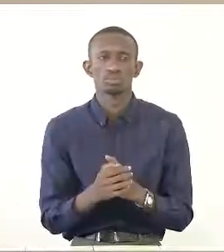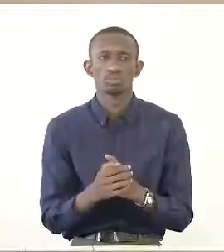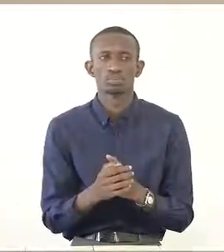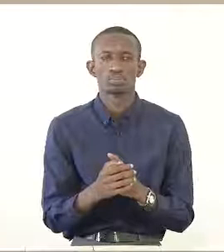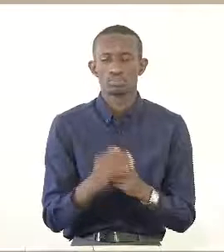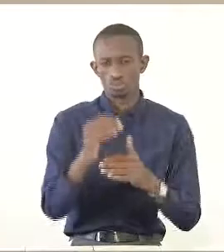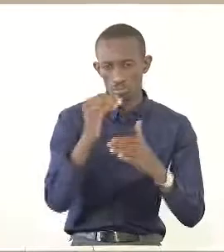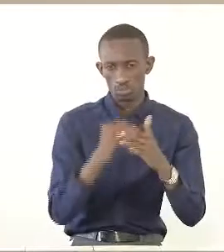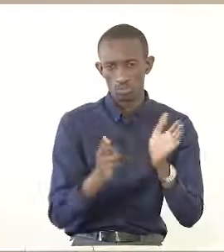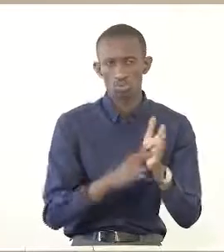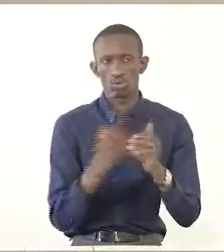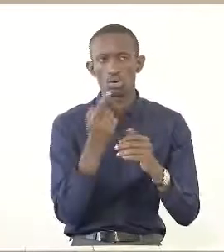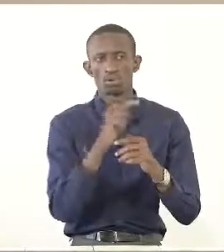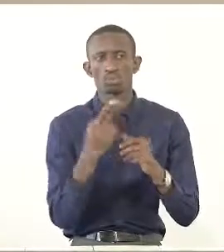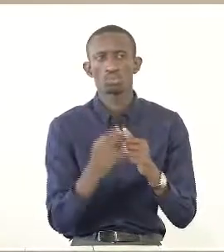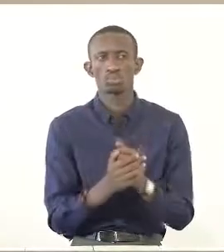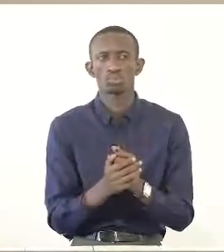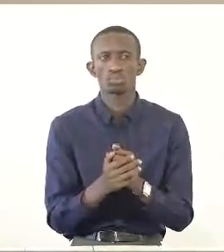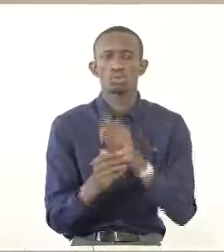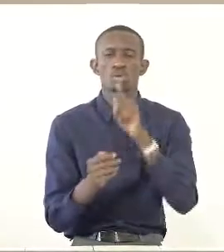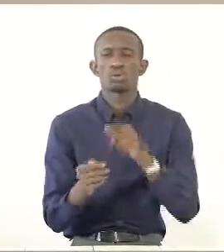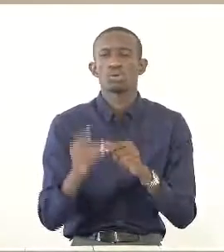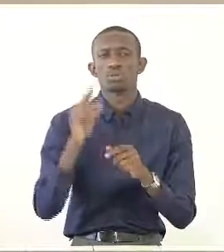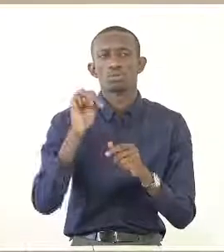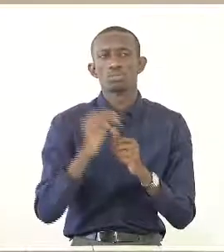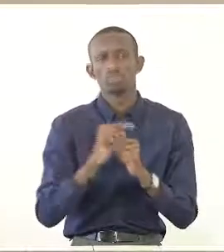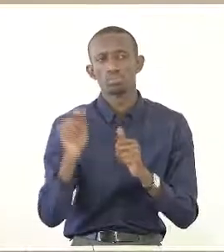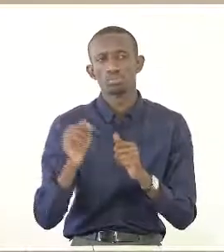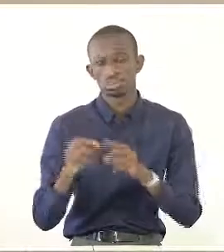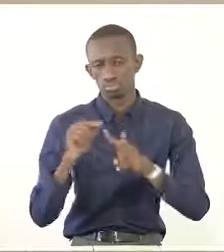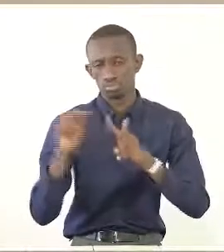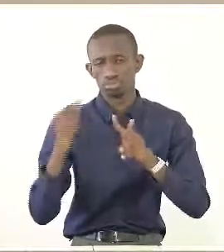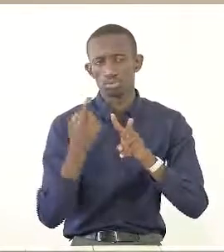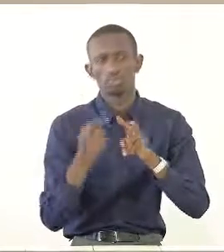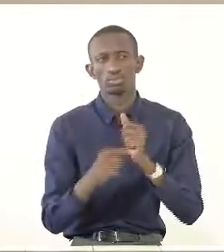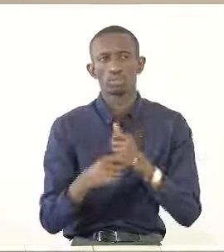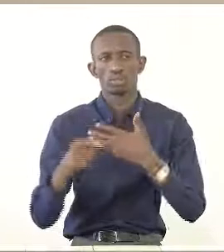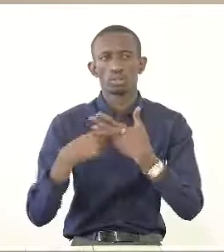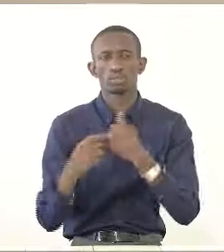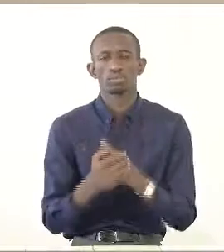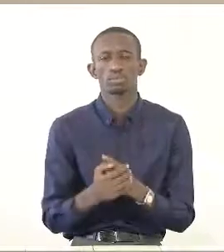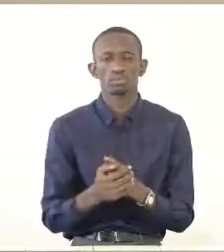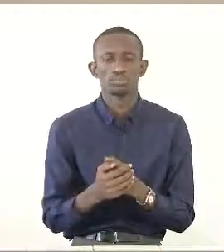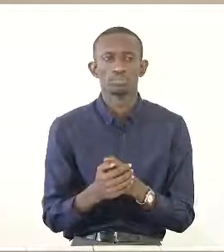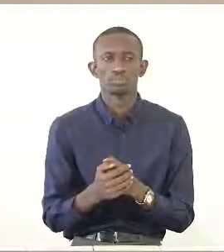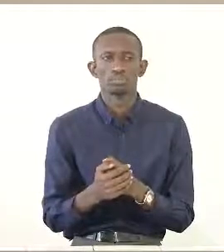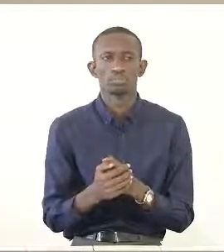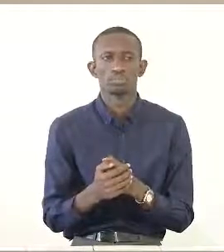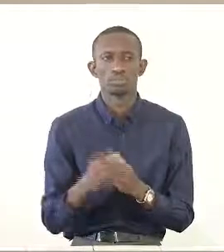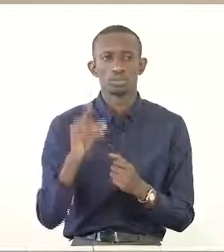minus m squared. This is standard one. It means that you have a